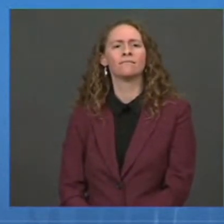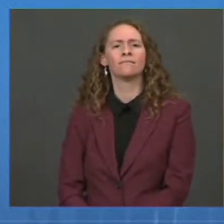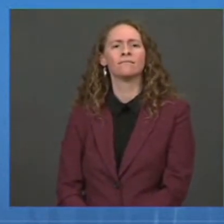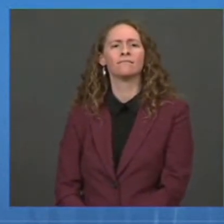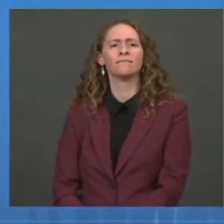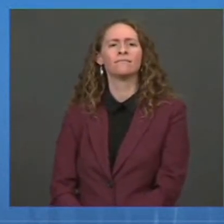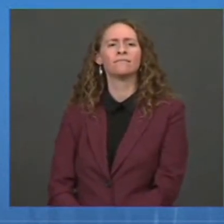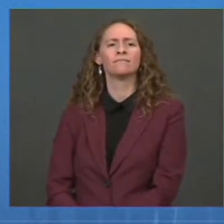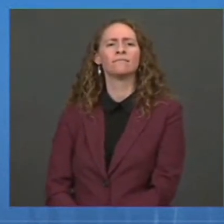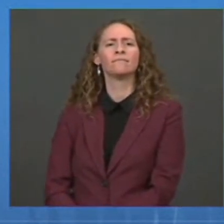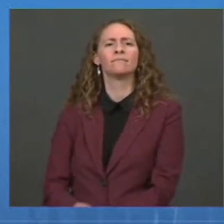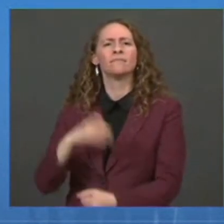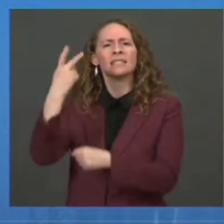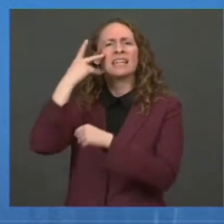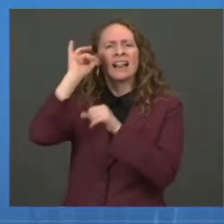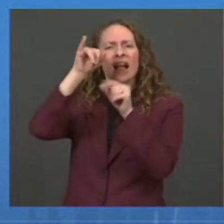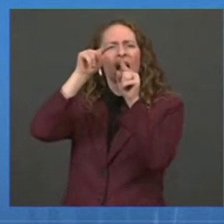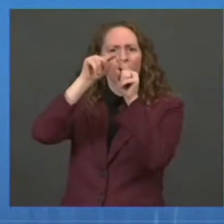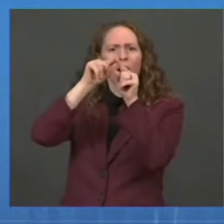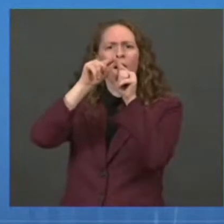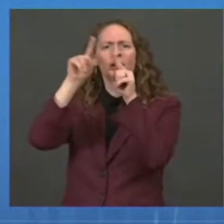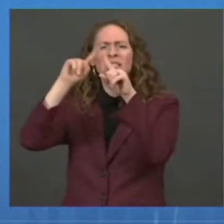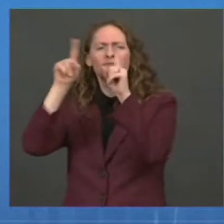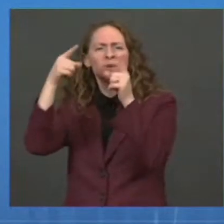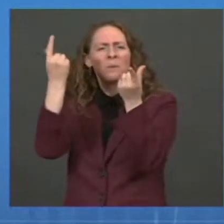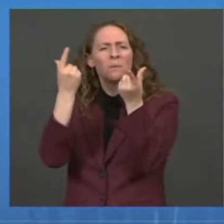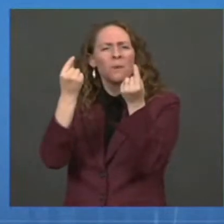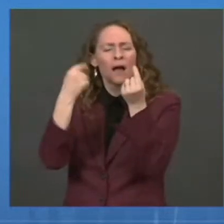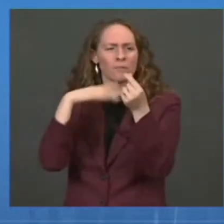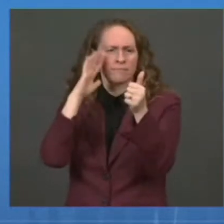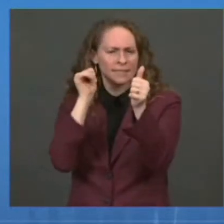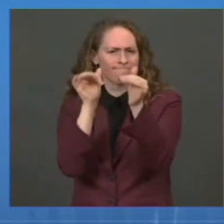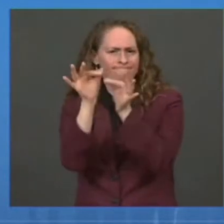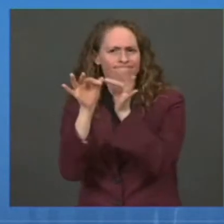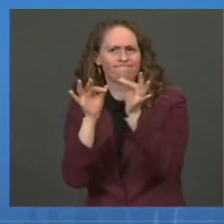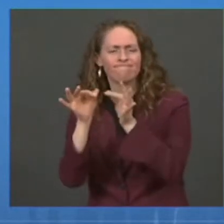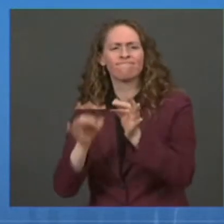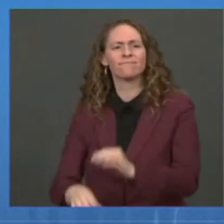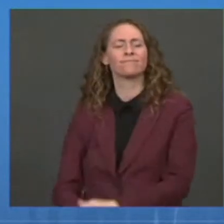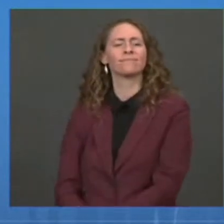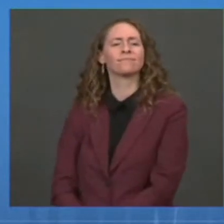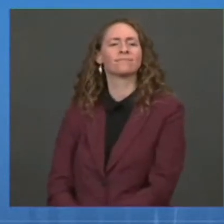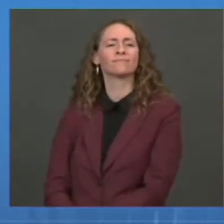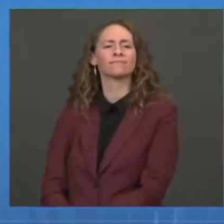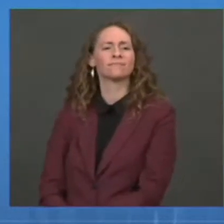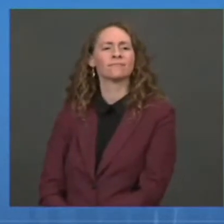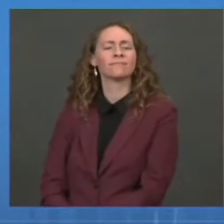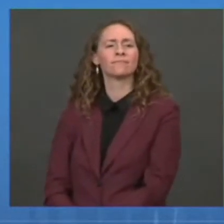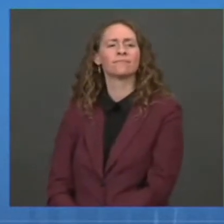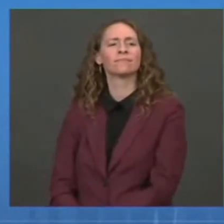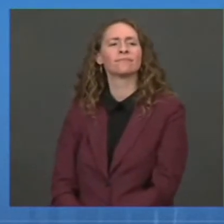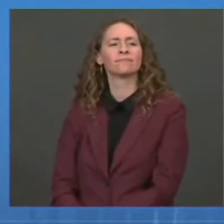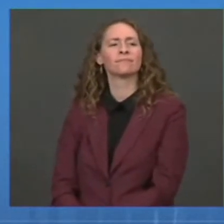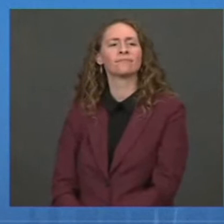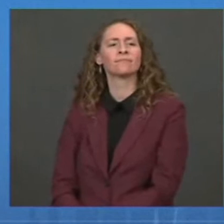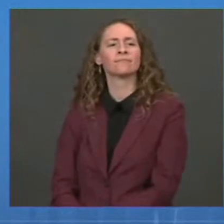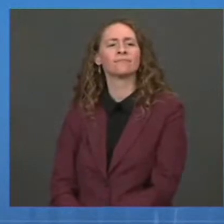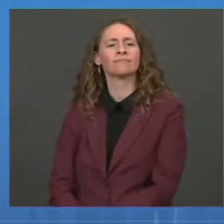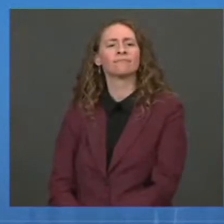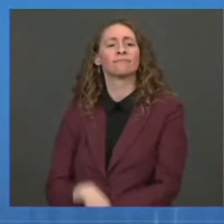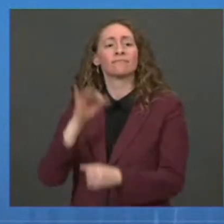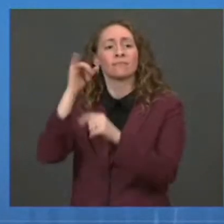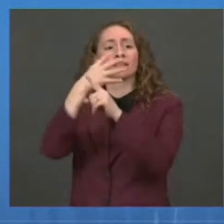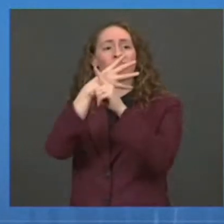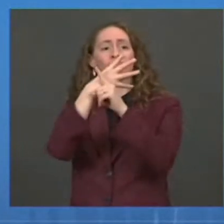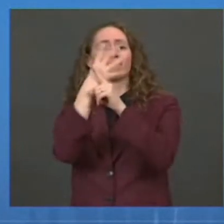threonine, the K is the lysine, and on it goes throughout the spike protein. So next slide.